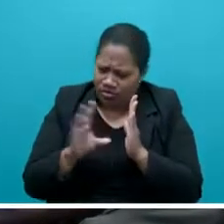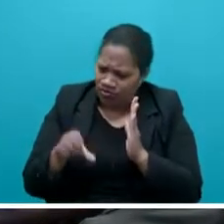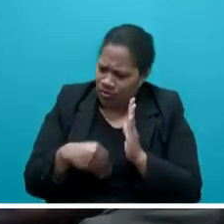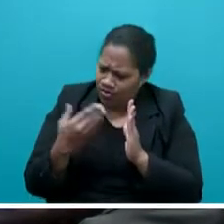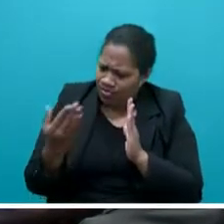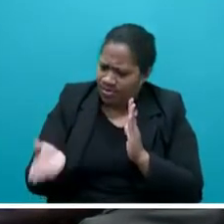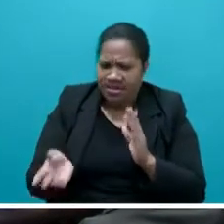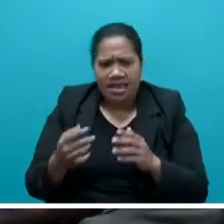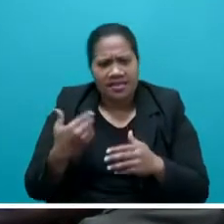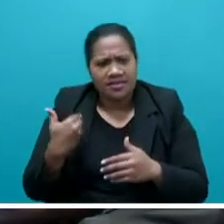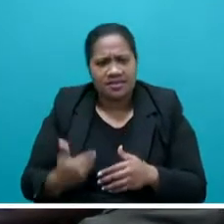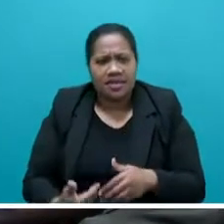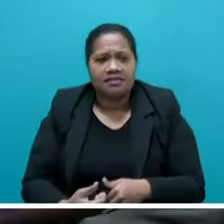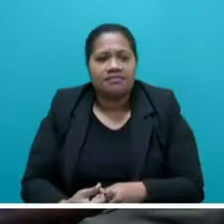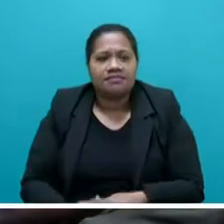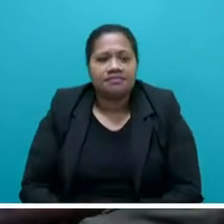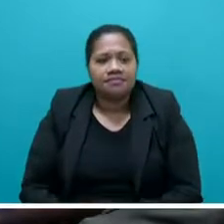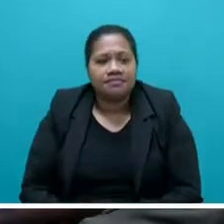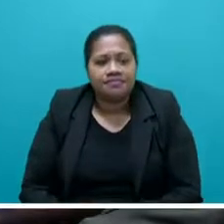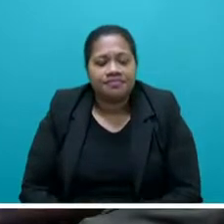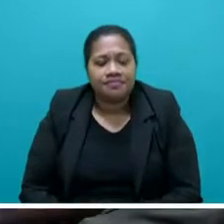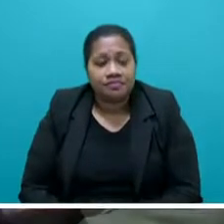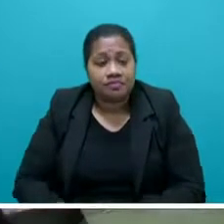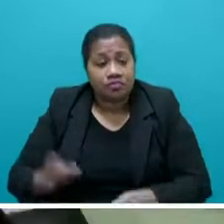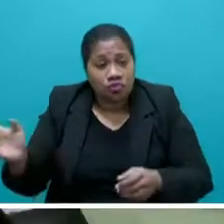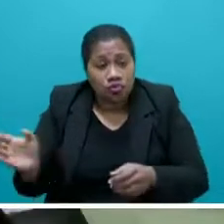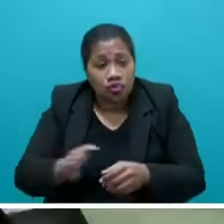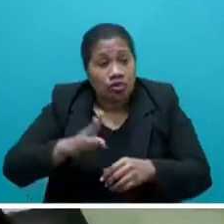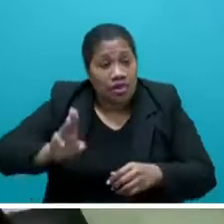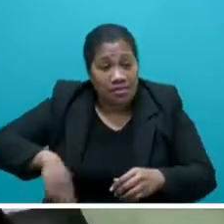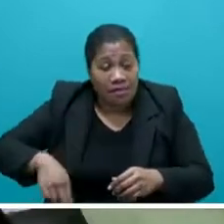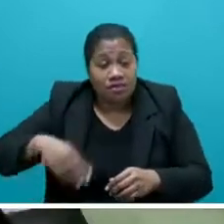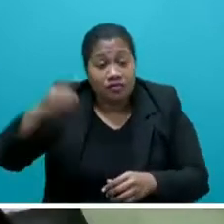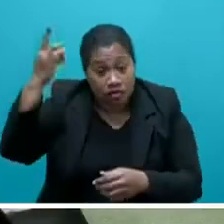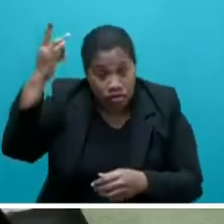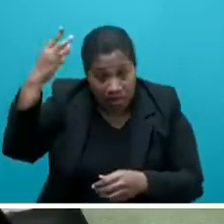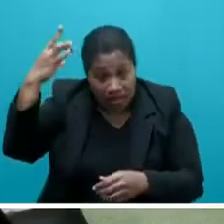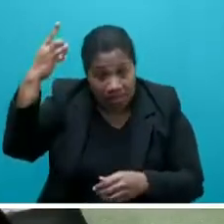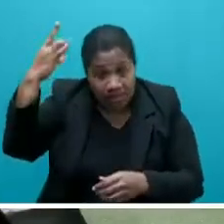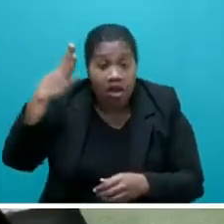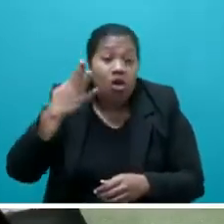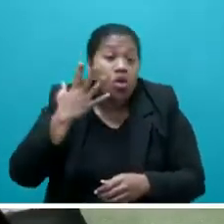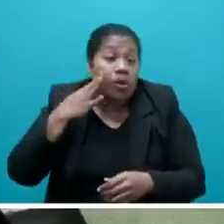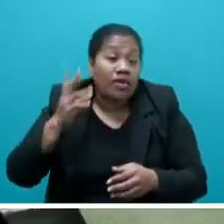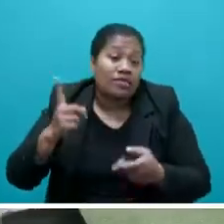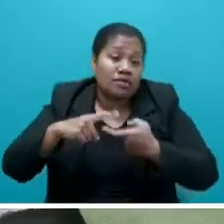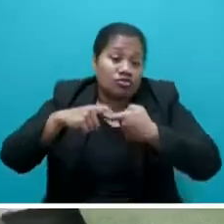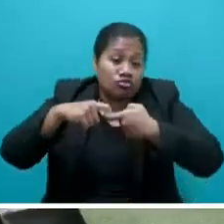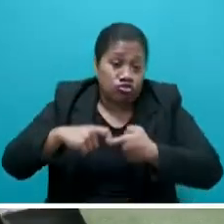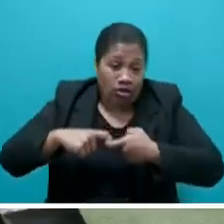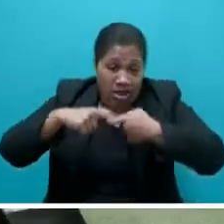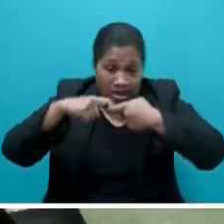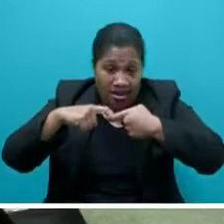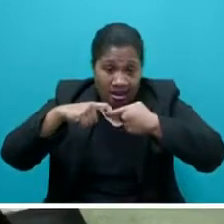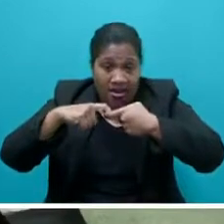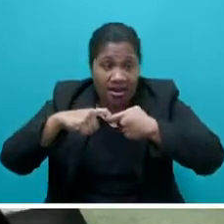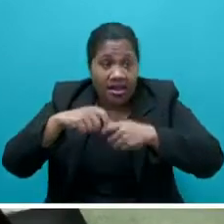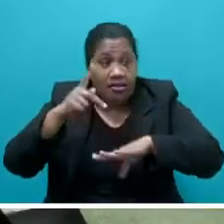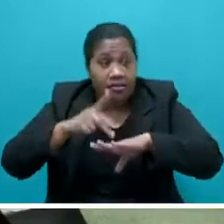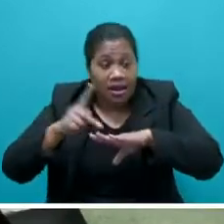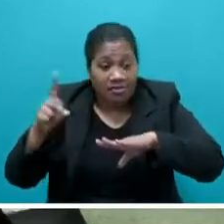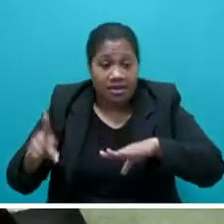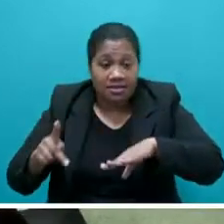sir. Mr. Speaker, sir, all of the members of SODELPA, when they joined this parliament, Mr. Speaker, sir, stood right over